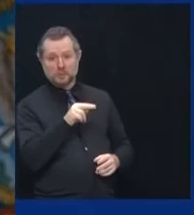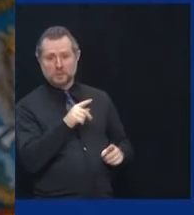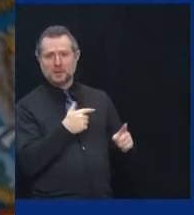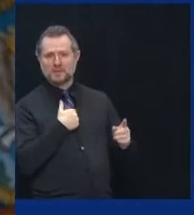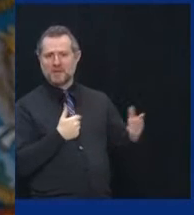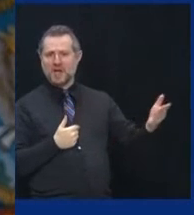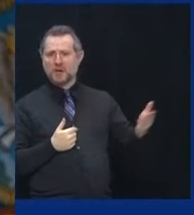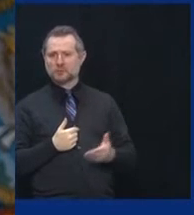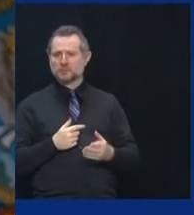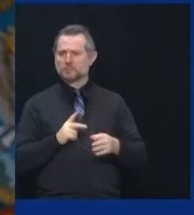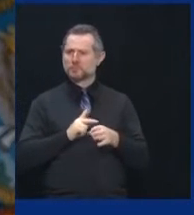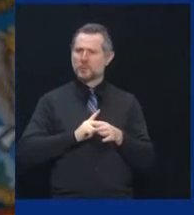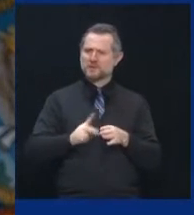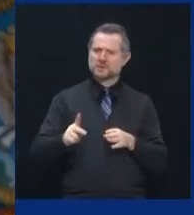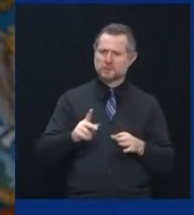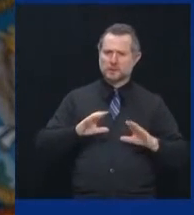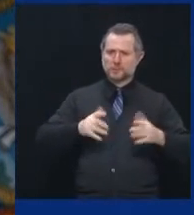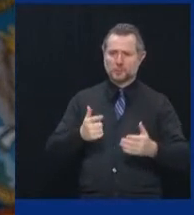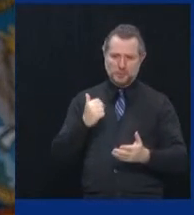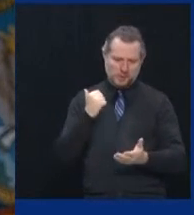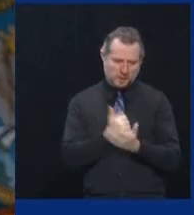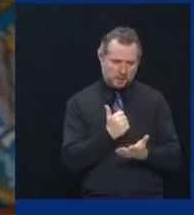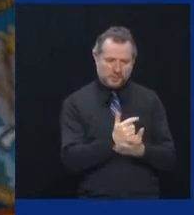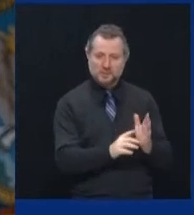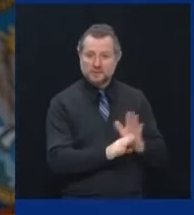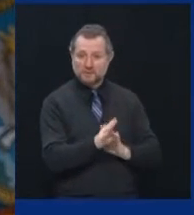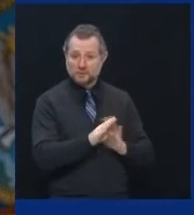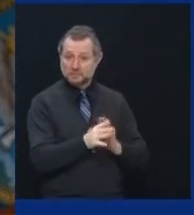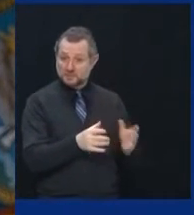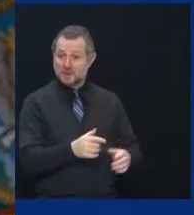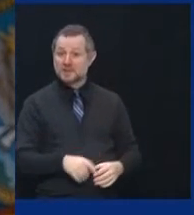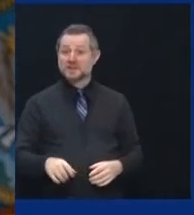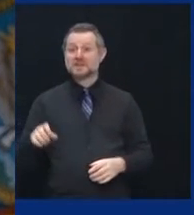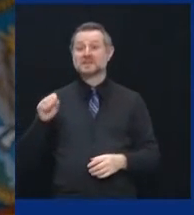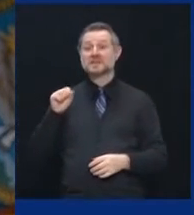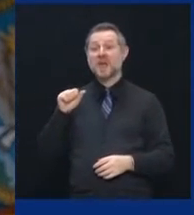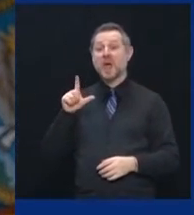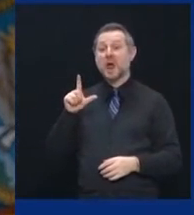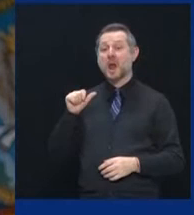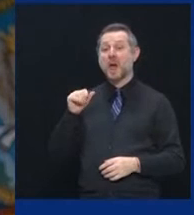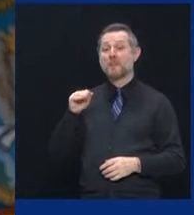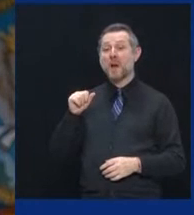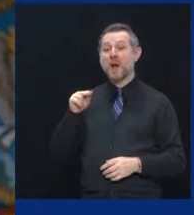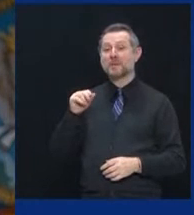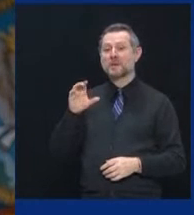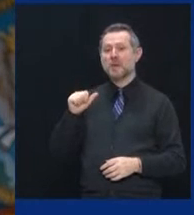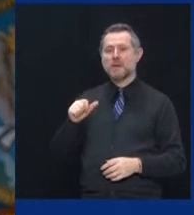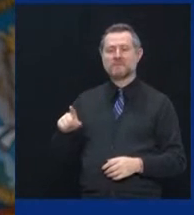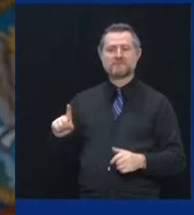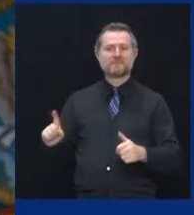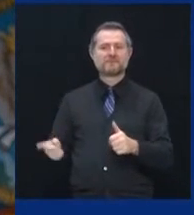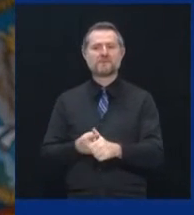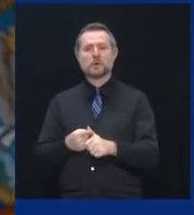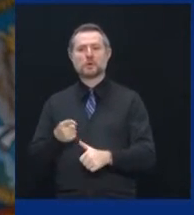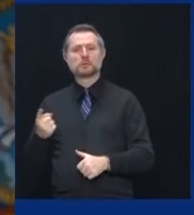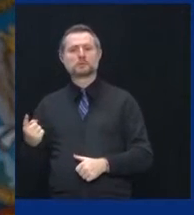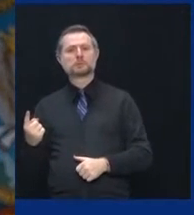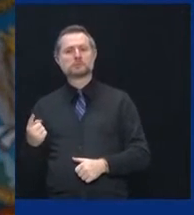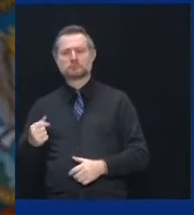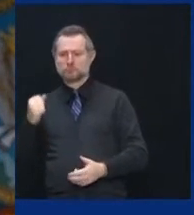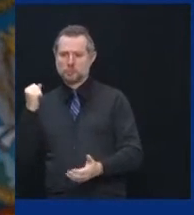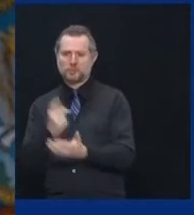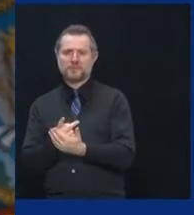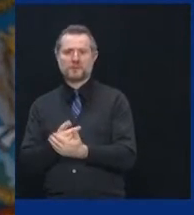redesign. And Salamanca has the distinction of being the first locality to complete and pass a